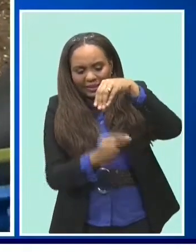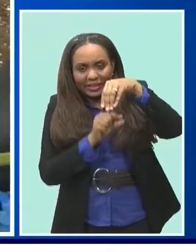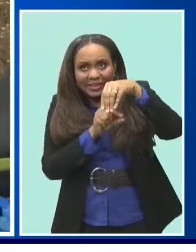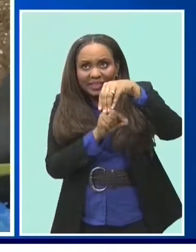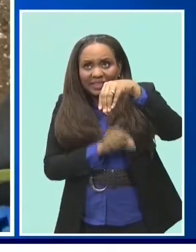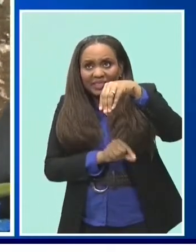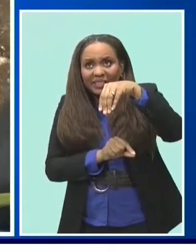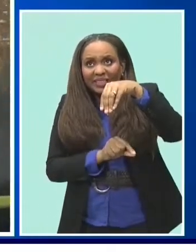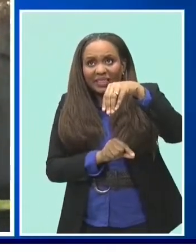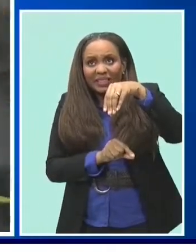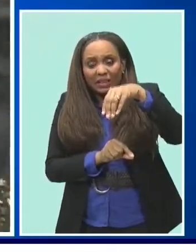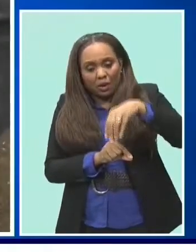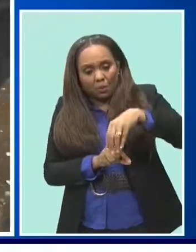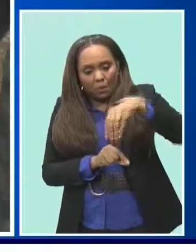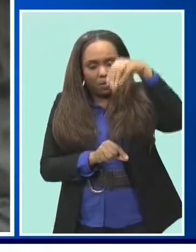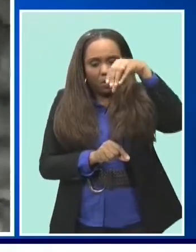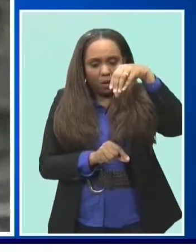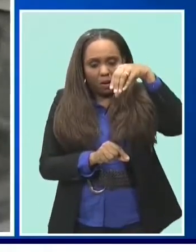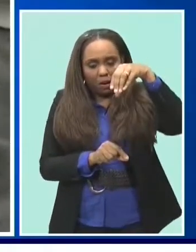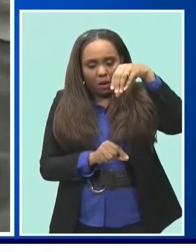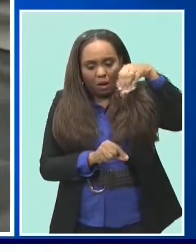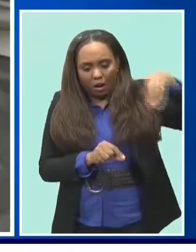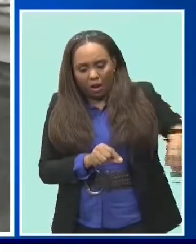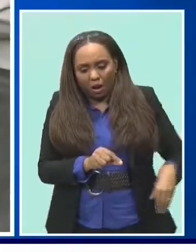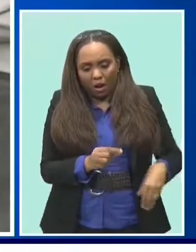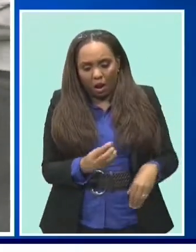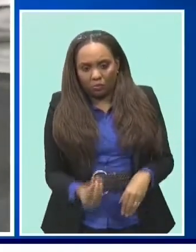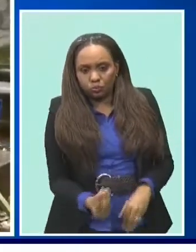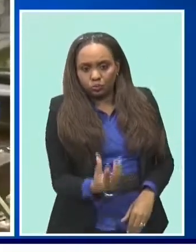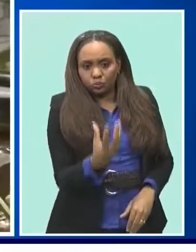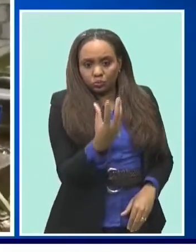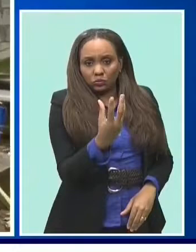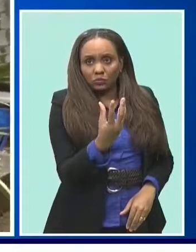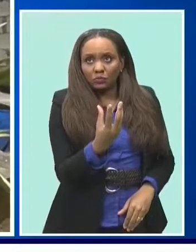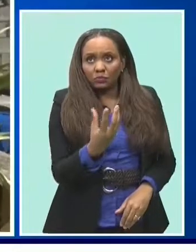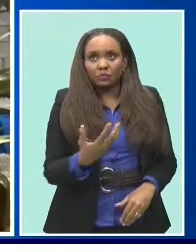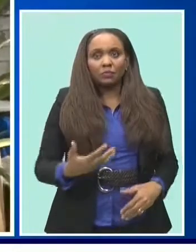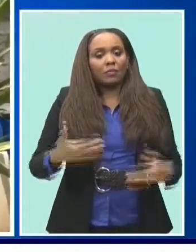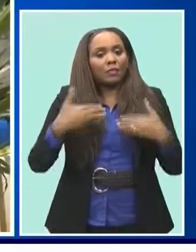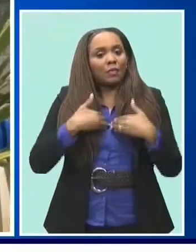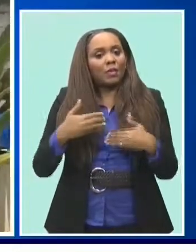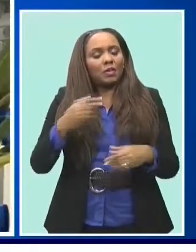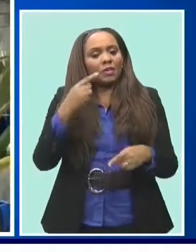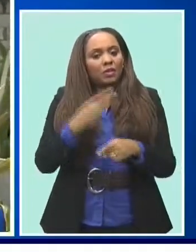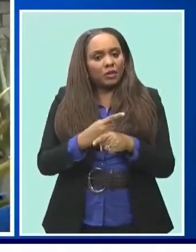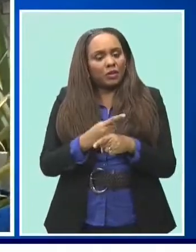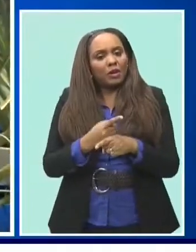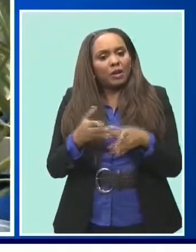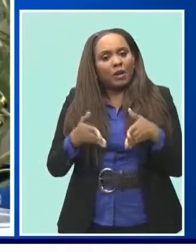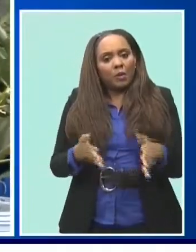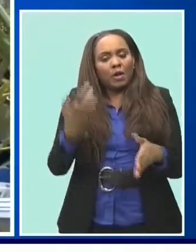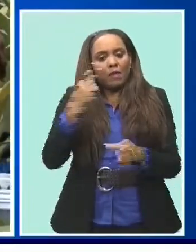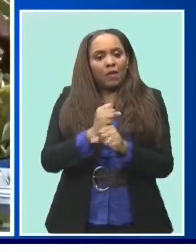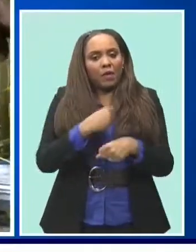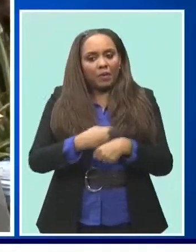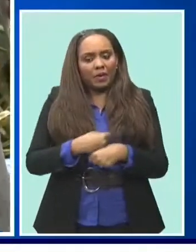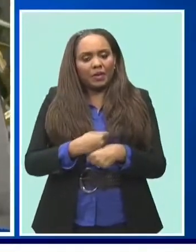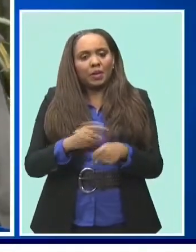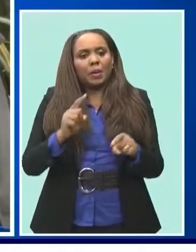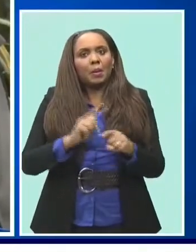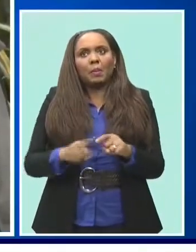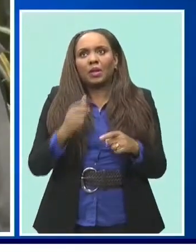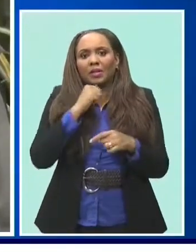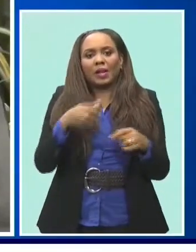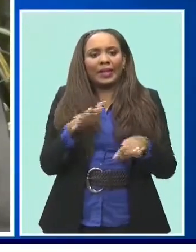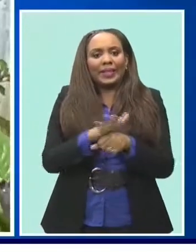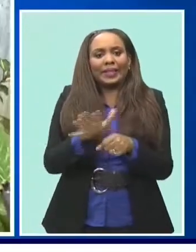here now, it make you extend more. He believes he has the right formula to produce the fruits quicker, but he is running out of